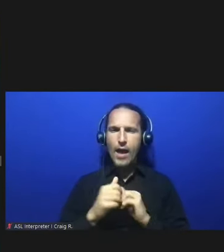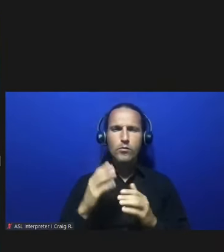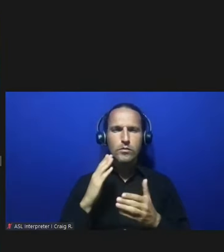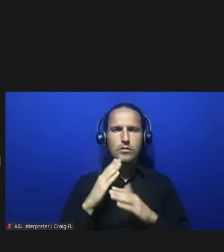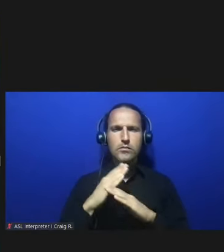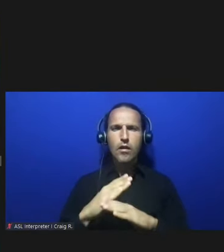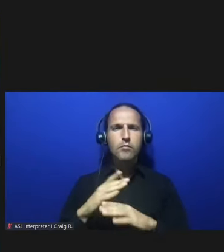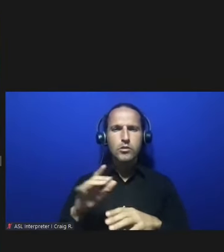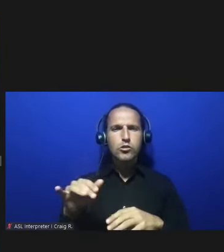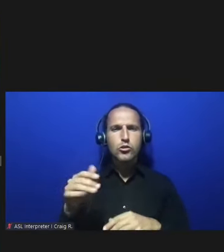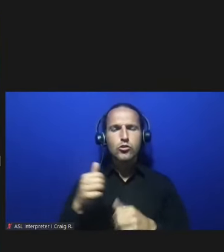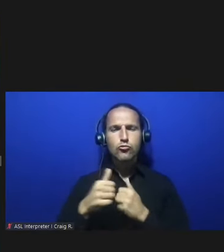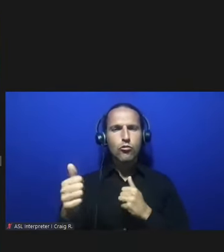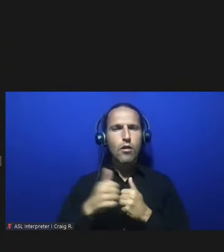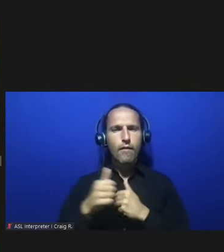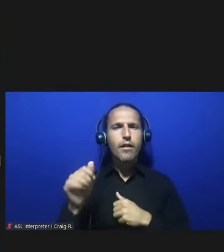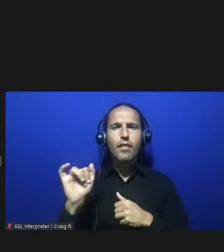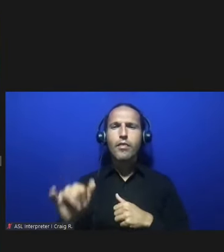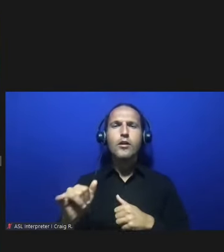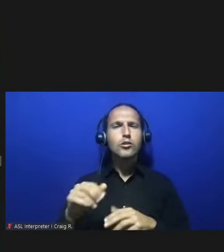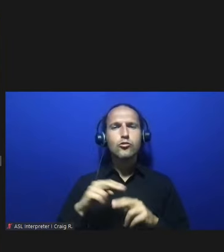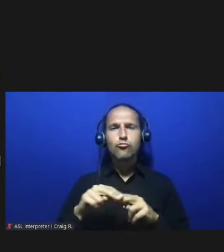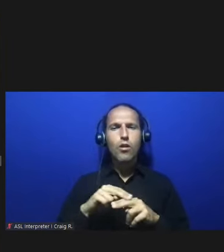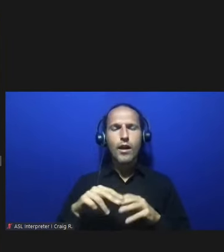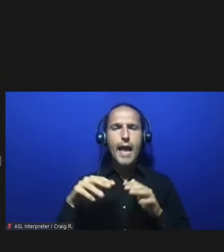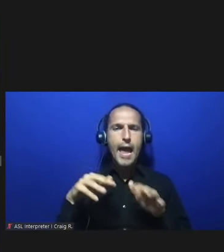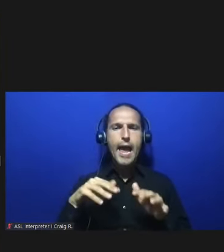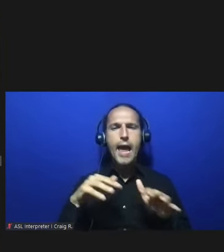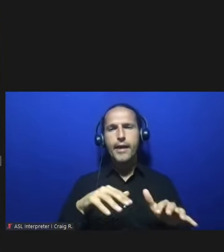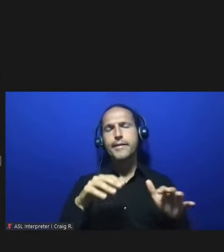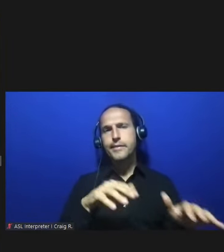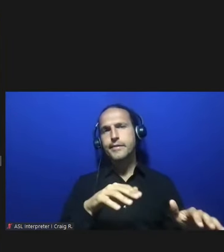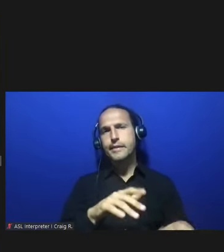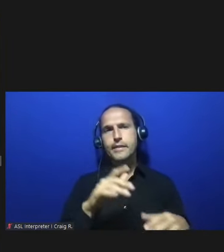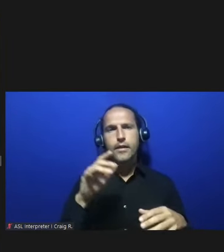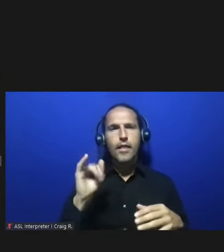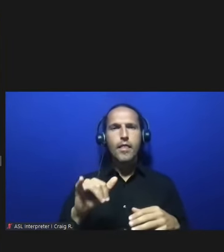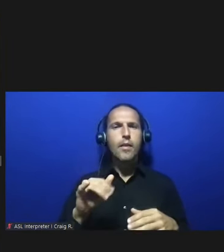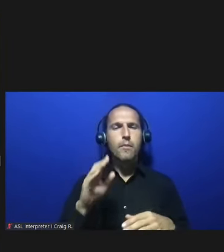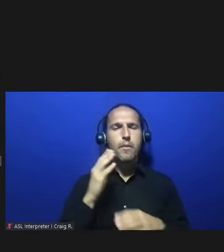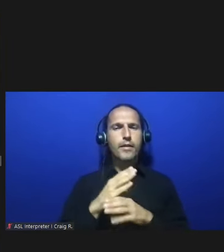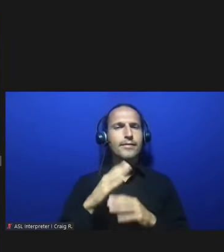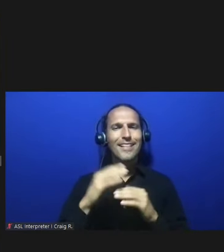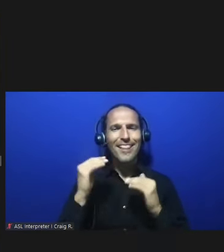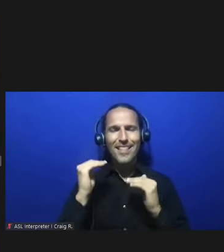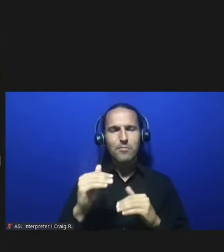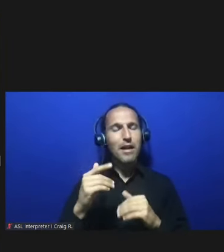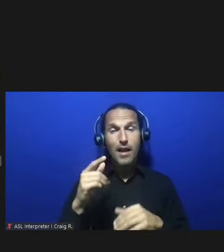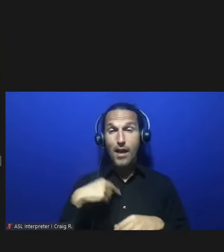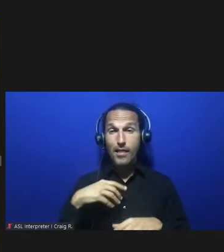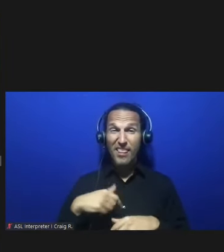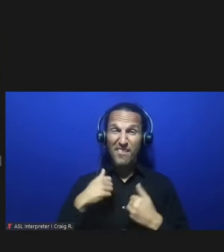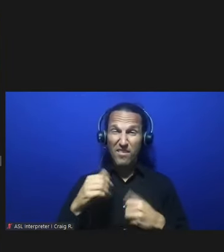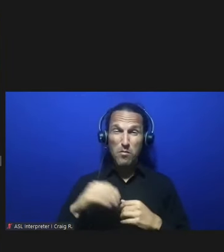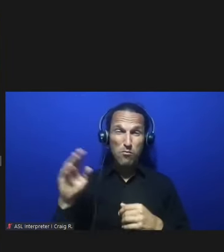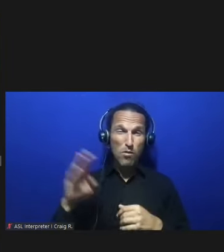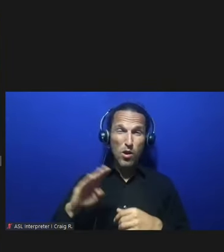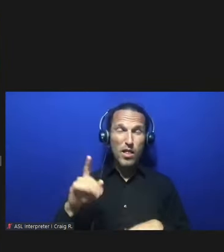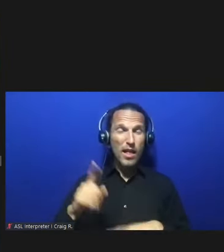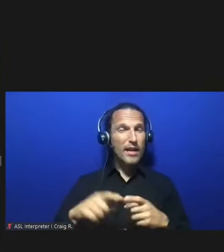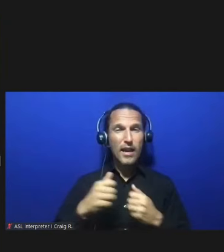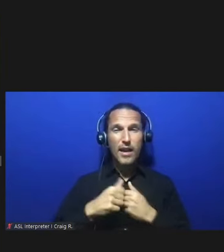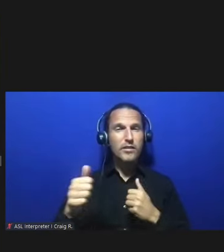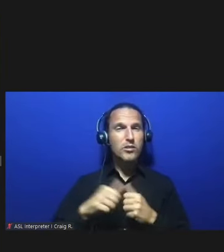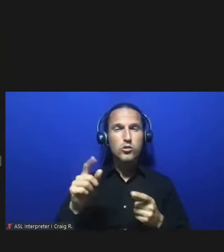when trains are congested, buses are limited in all boroughs? I live in Brooklyn, and I can't find a bus to even get me to